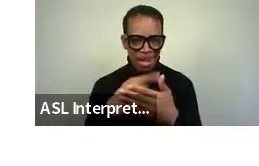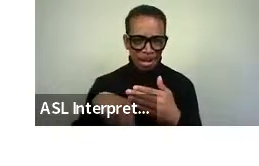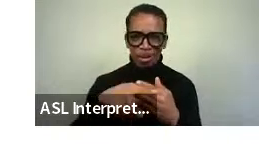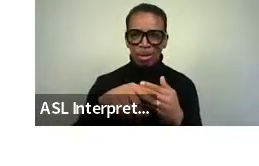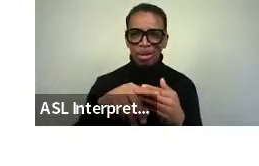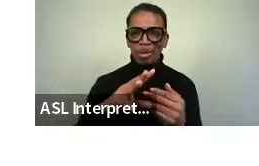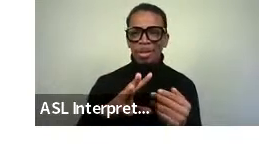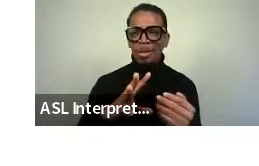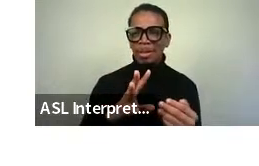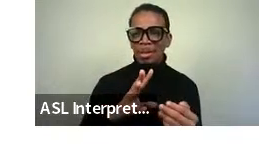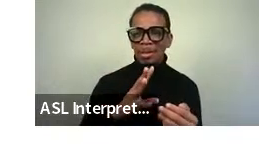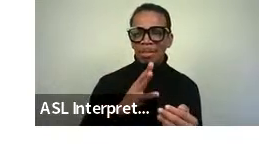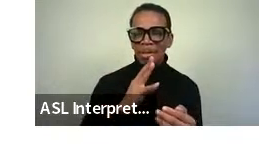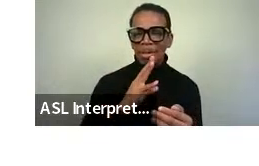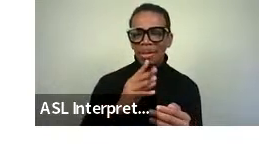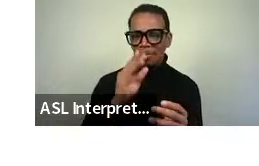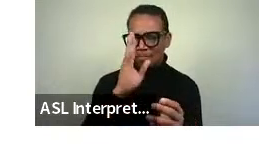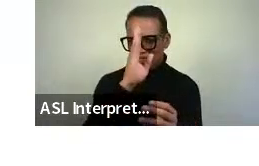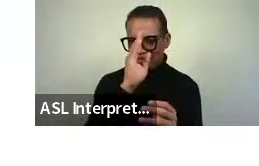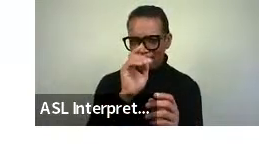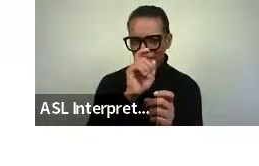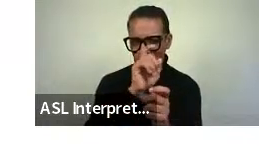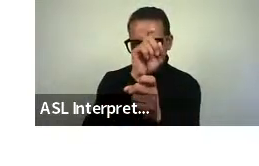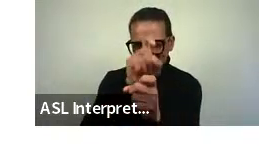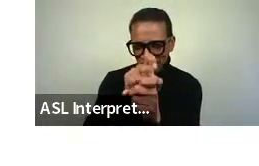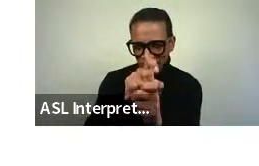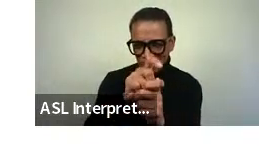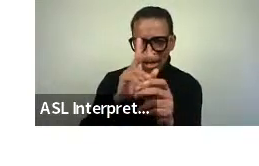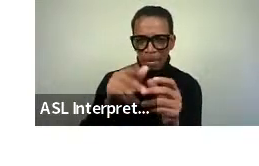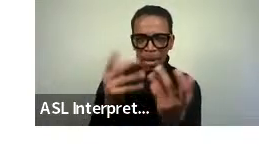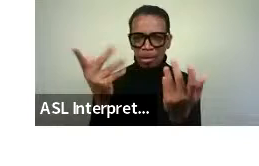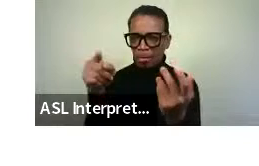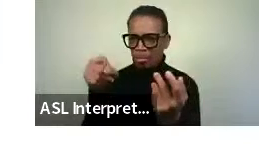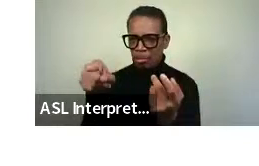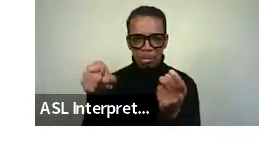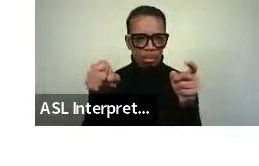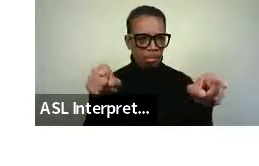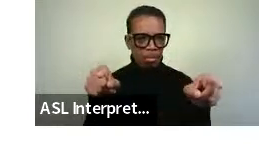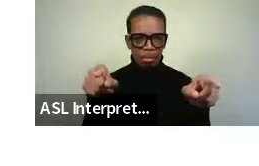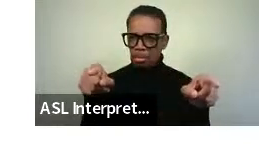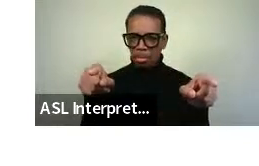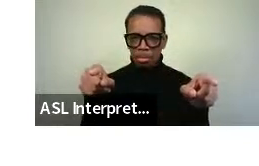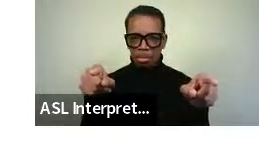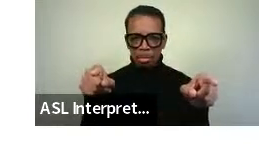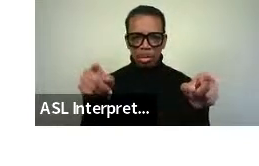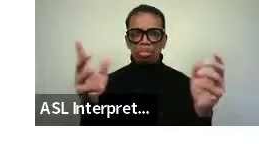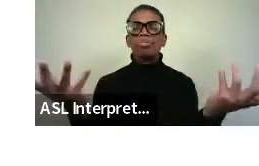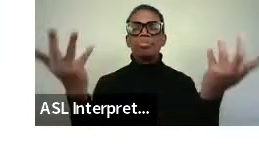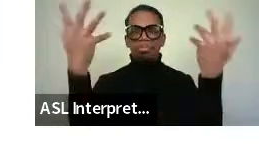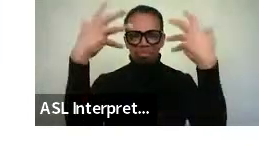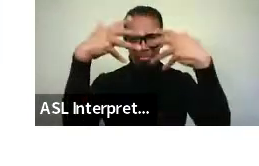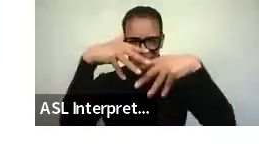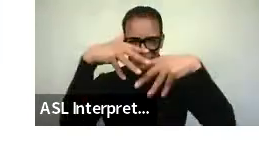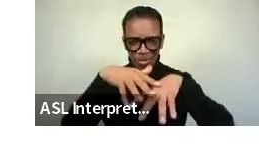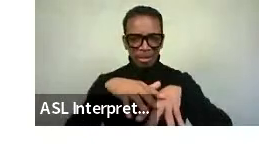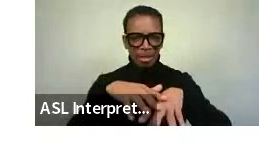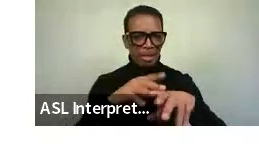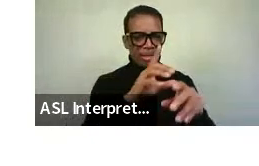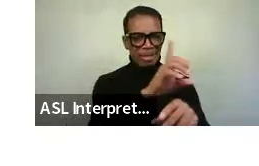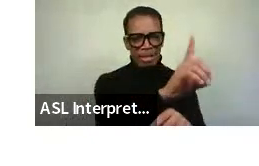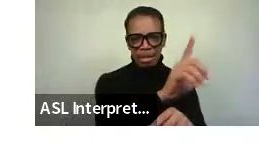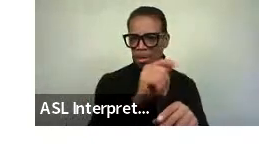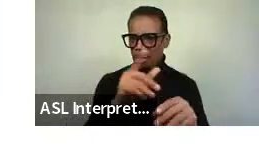talk specifically about the intersectionality around racial justice and disability justice. So please,